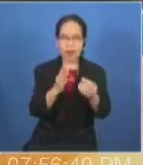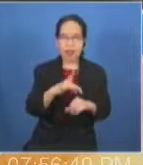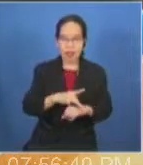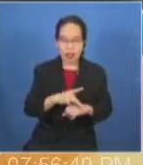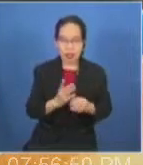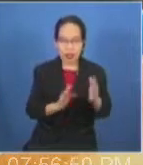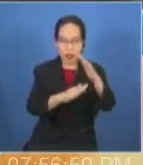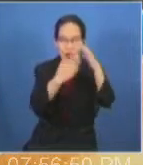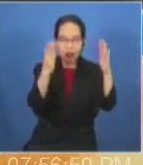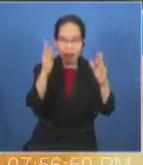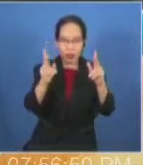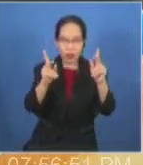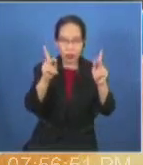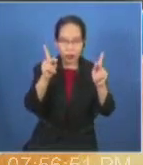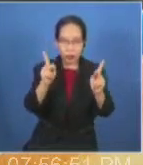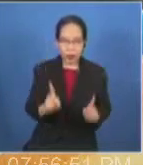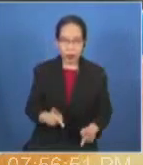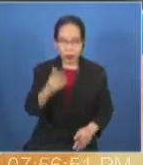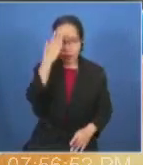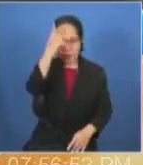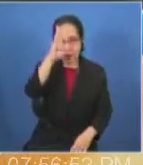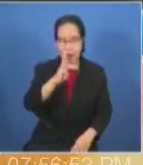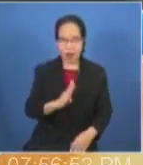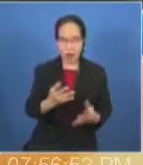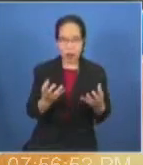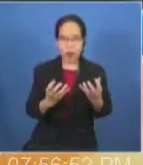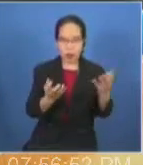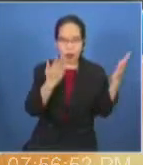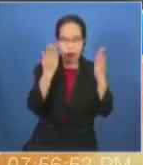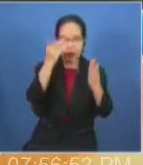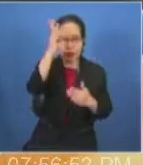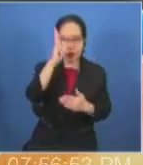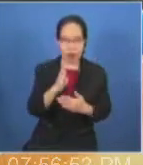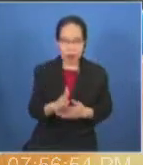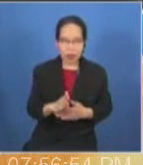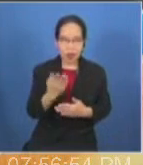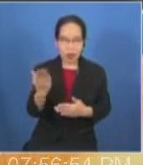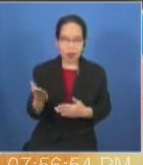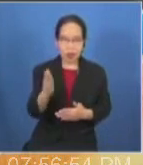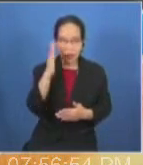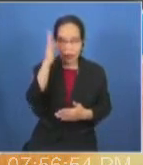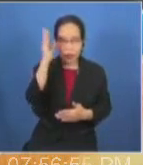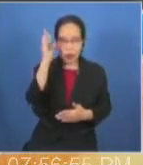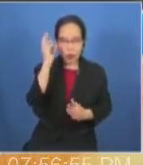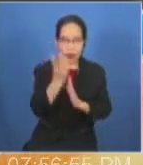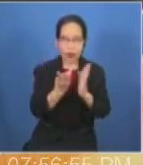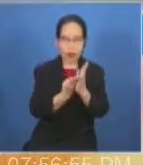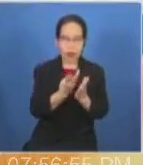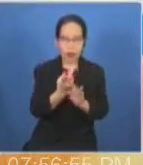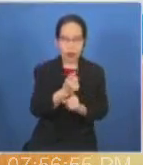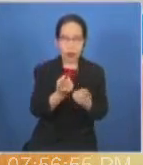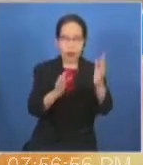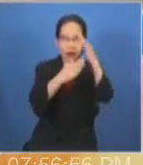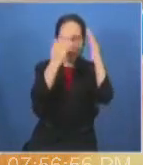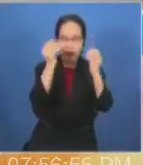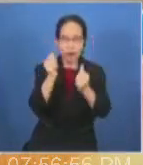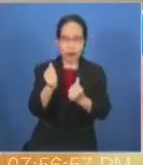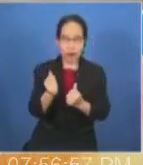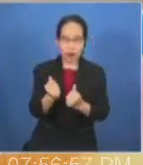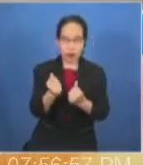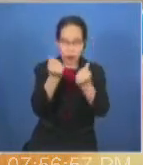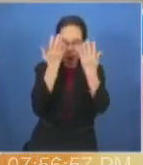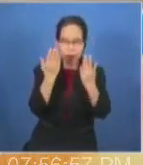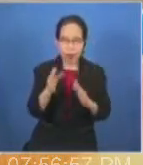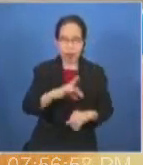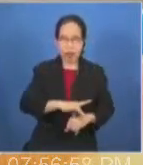the earth to a person who acknowledges God and wants to serve God. There is a will from heaven that he must